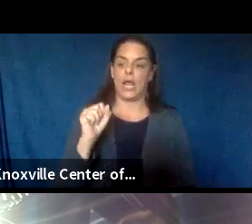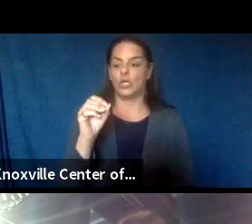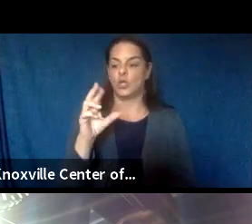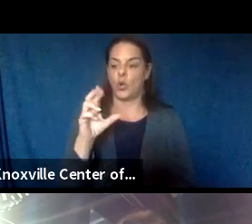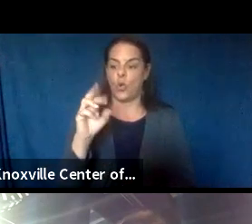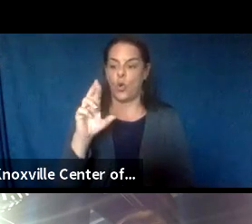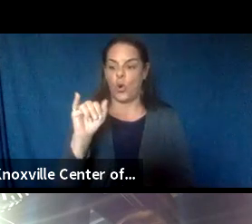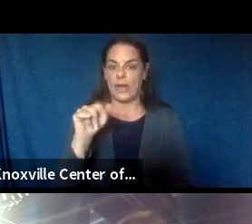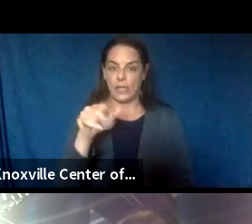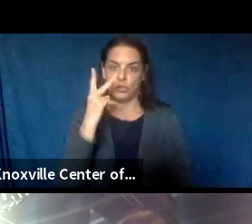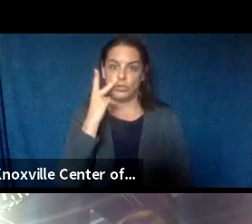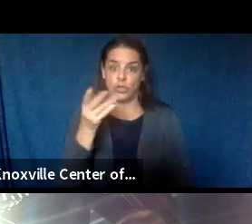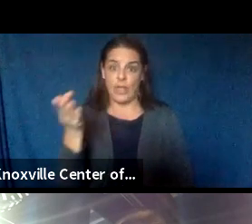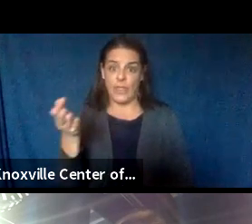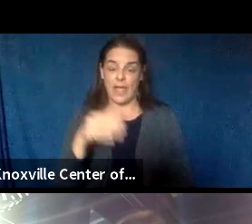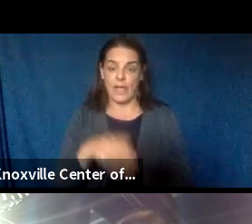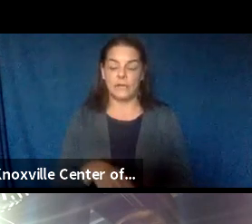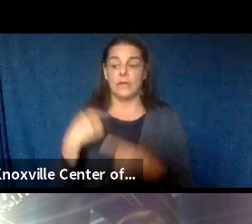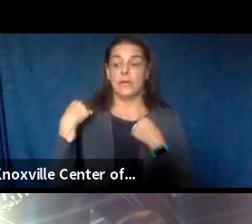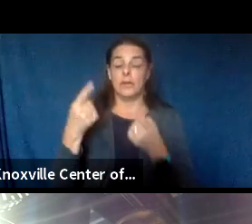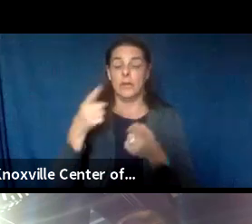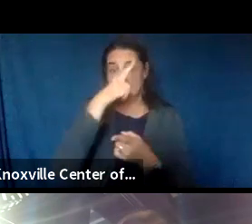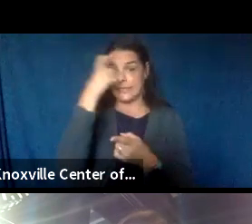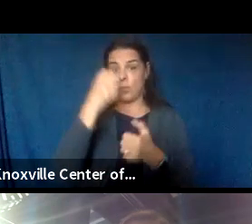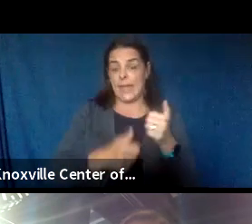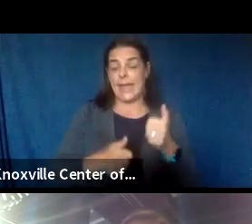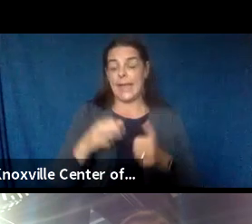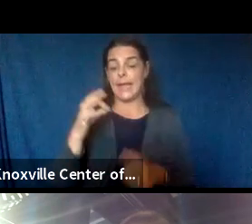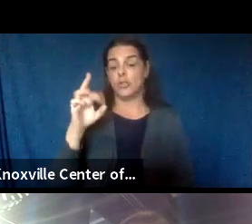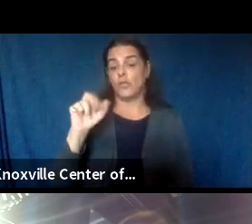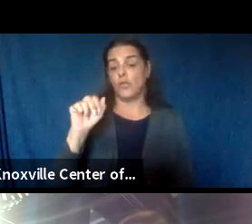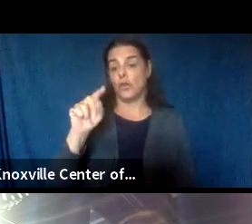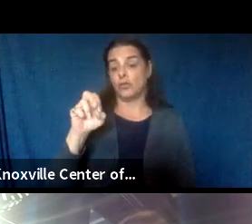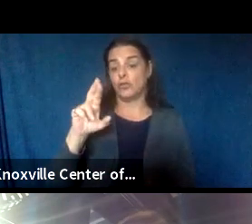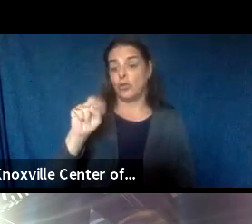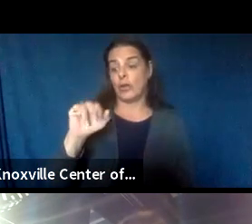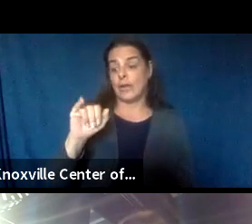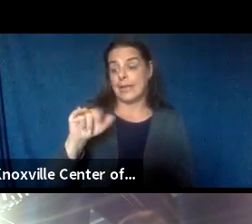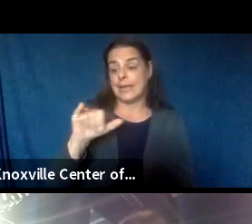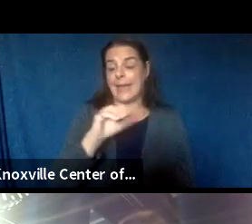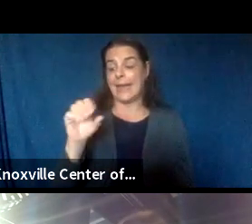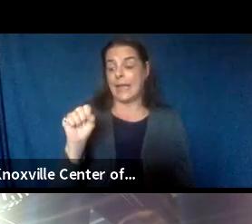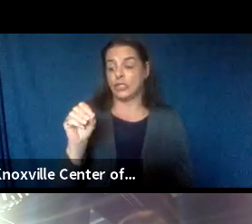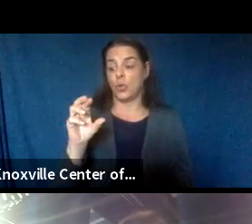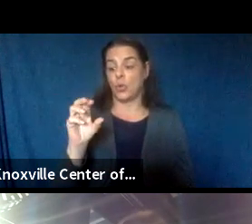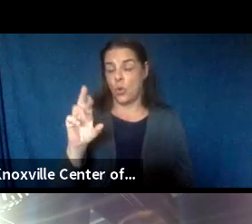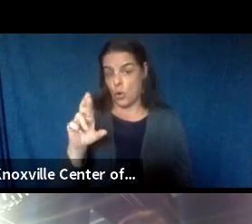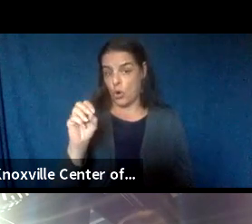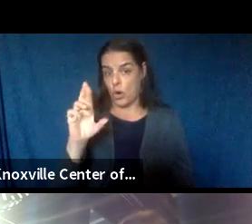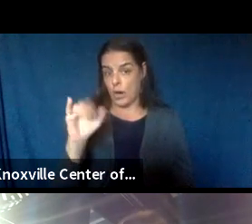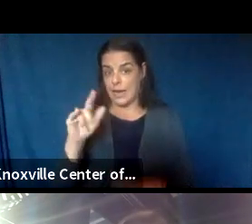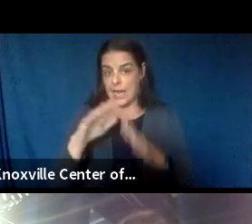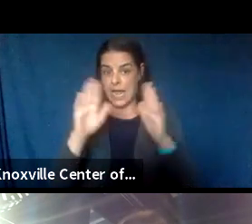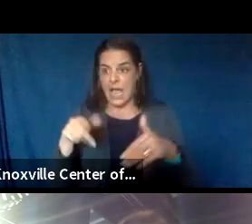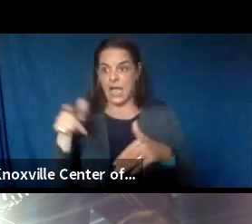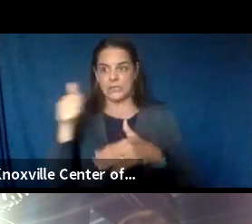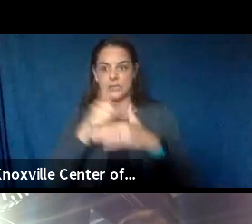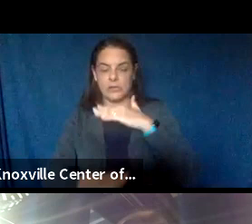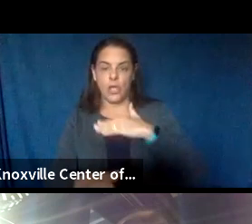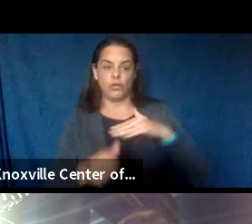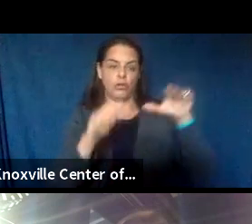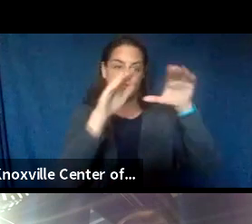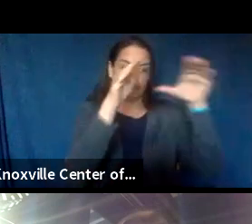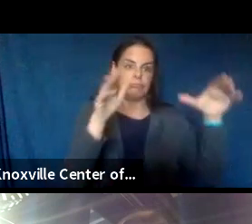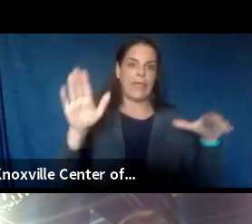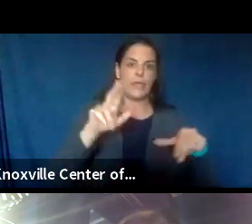what you saw was in the sororities. Over the summer, each fraternity and sorority house, which are operated under the auspices of